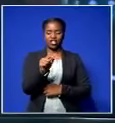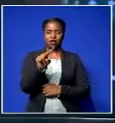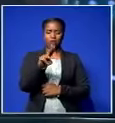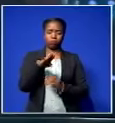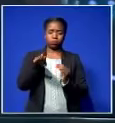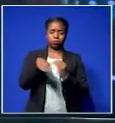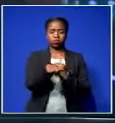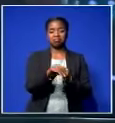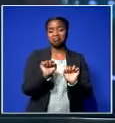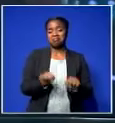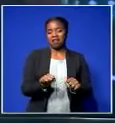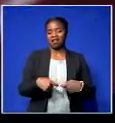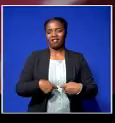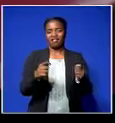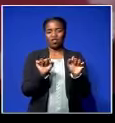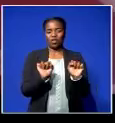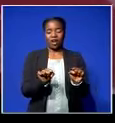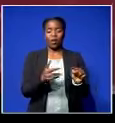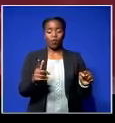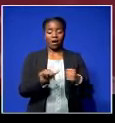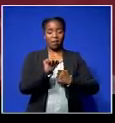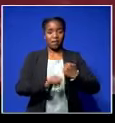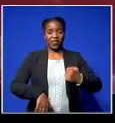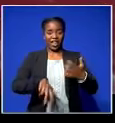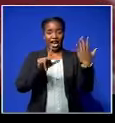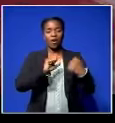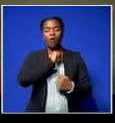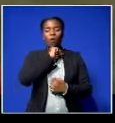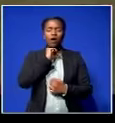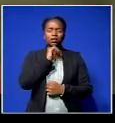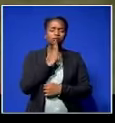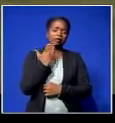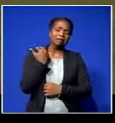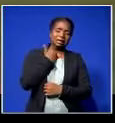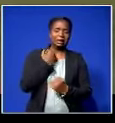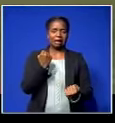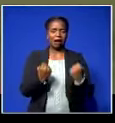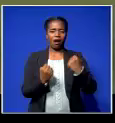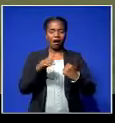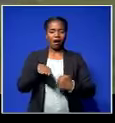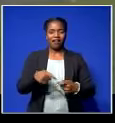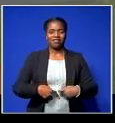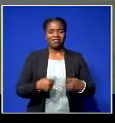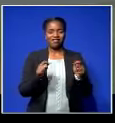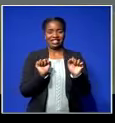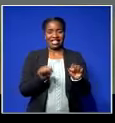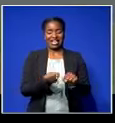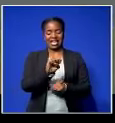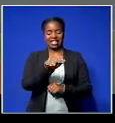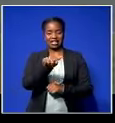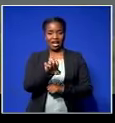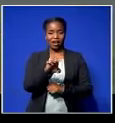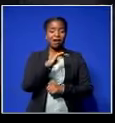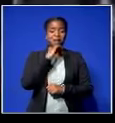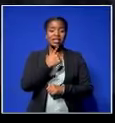could be your next ride. Going on auction in August, it's likely the most expensive car to ever be offered for sale. Auctioneer